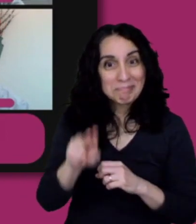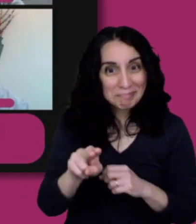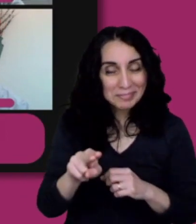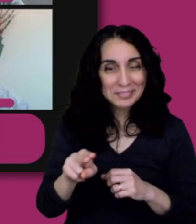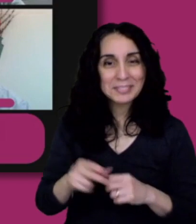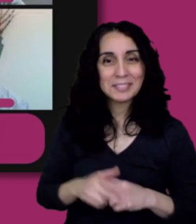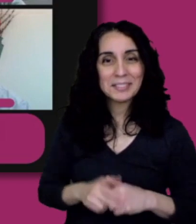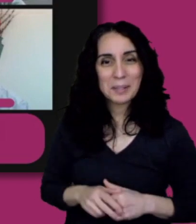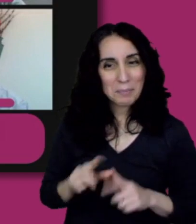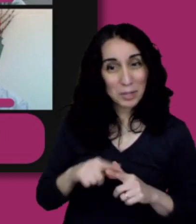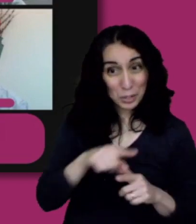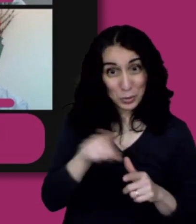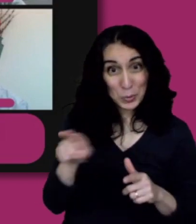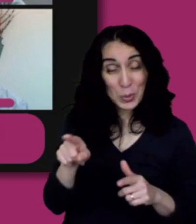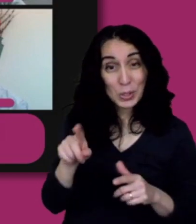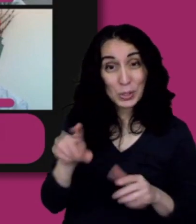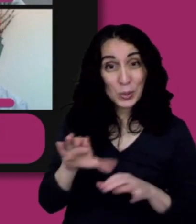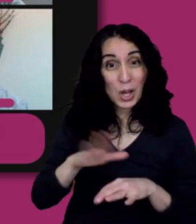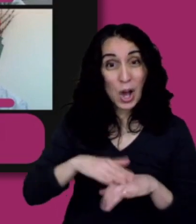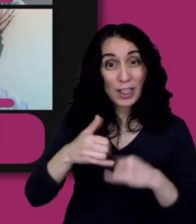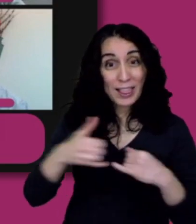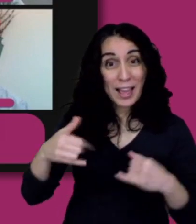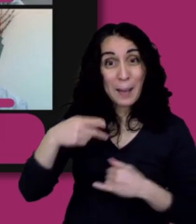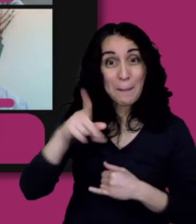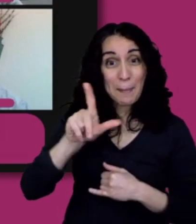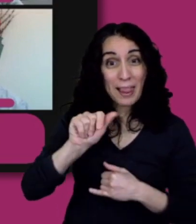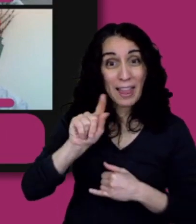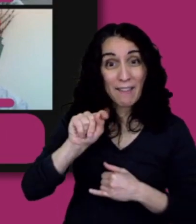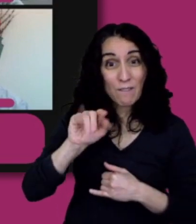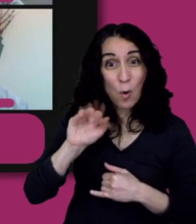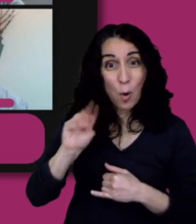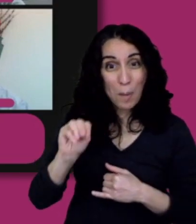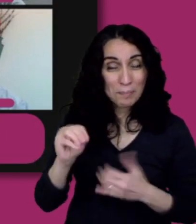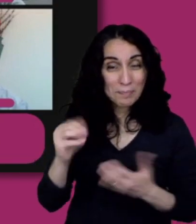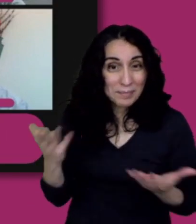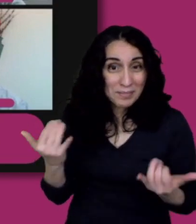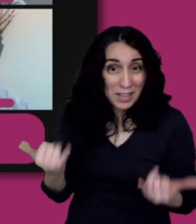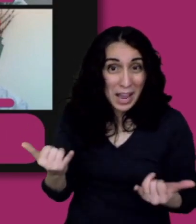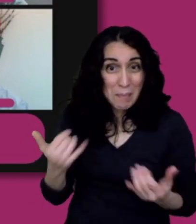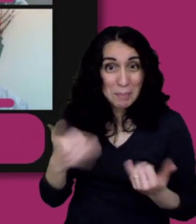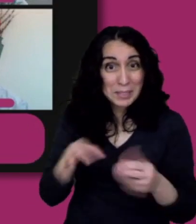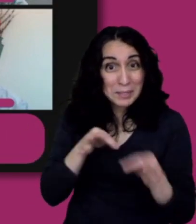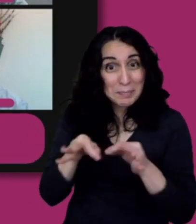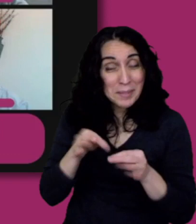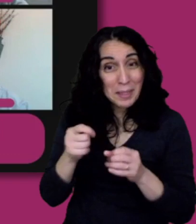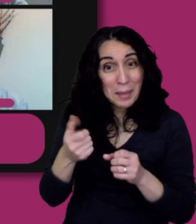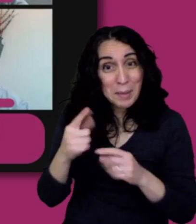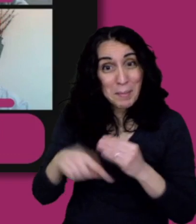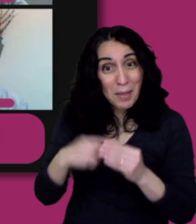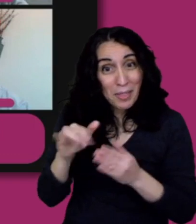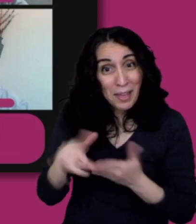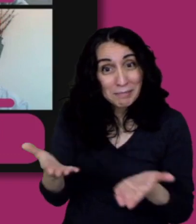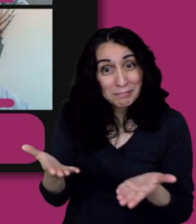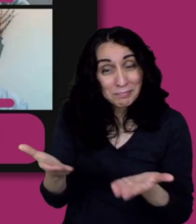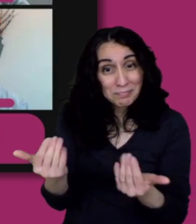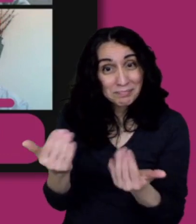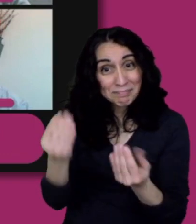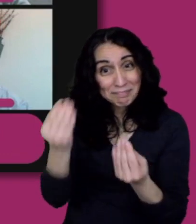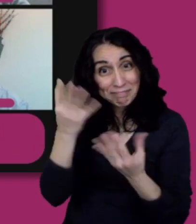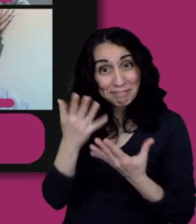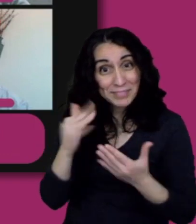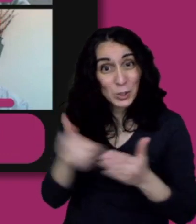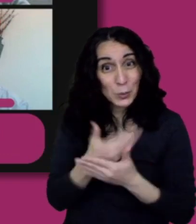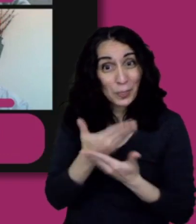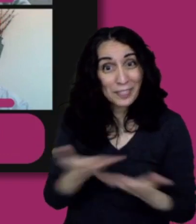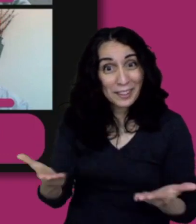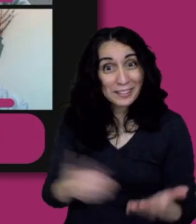but so you guys are doing an online platform. I mean, so is this, so can you want to, let's take a moment now, tell us a little bit about that. So what are